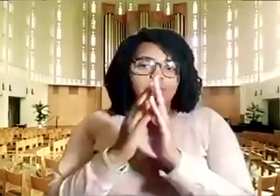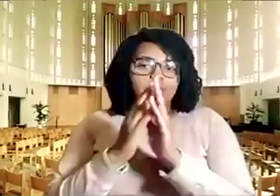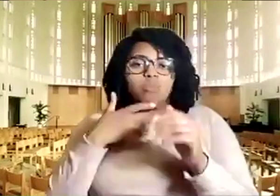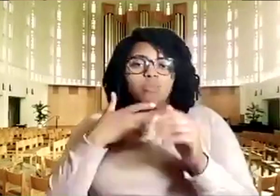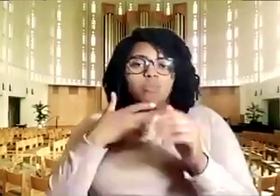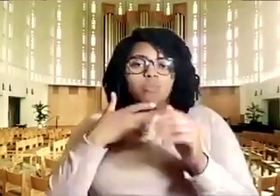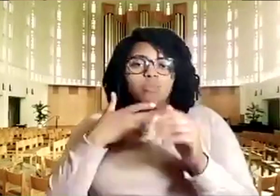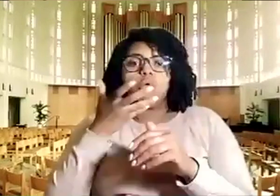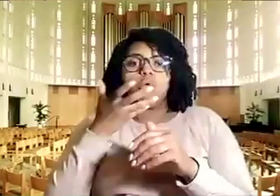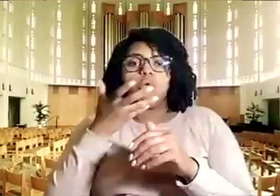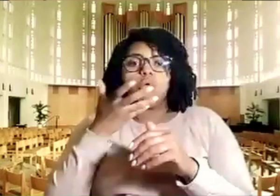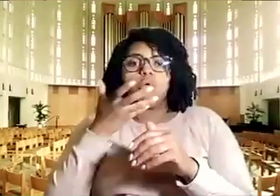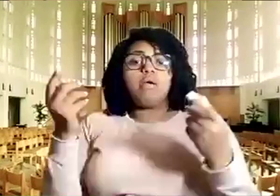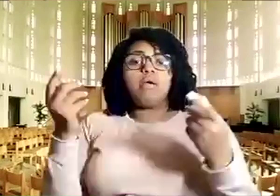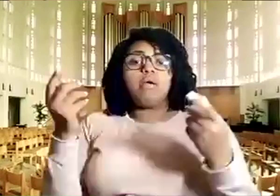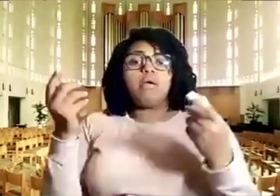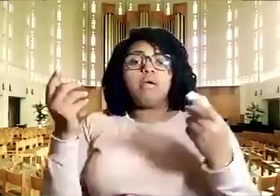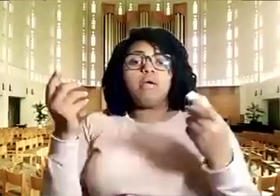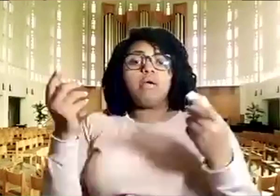upon him.